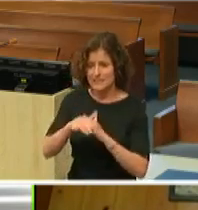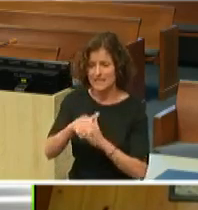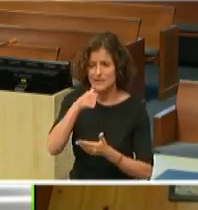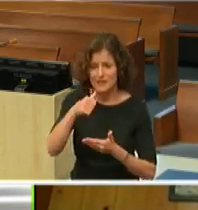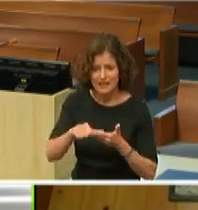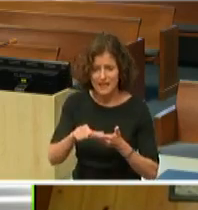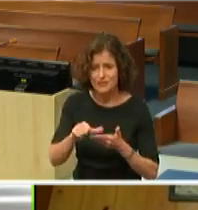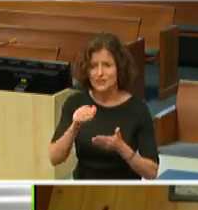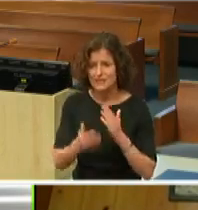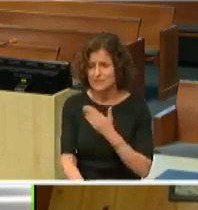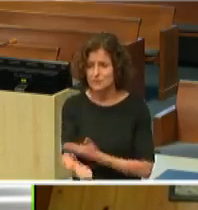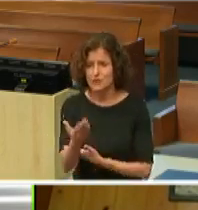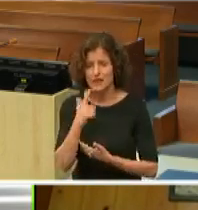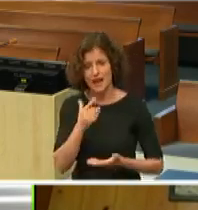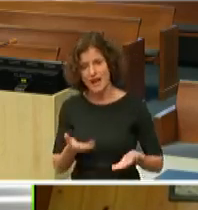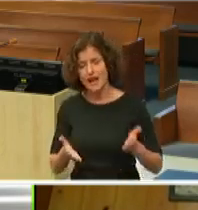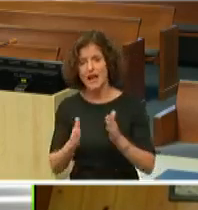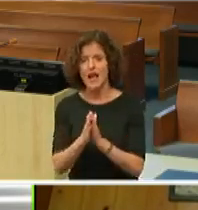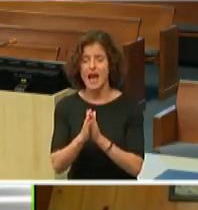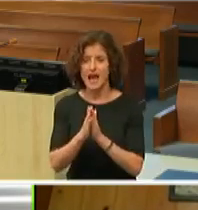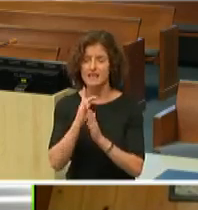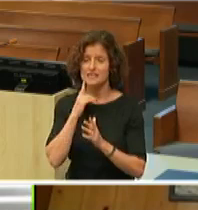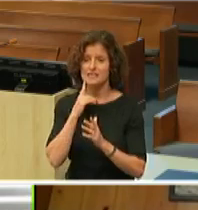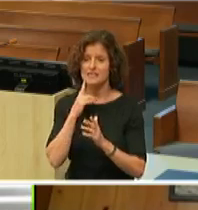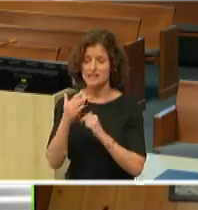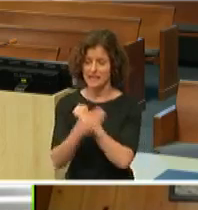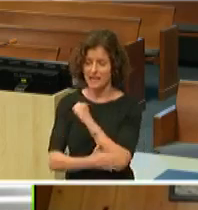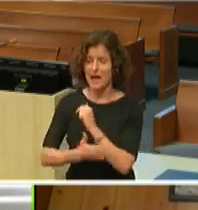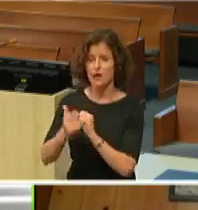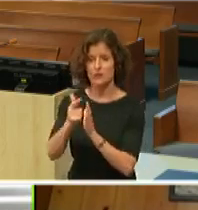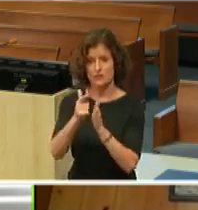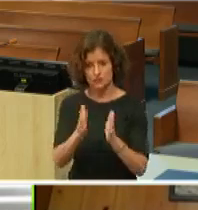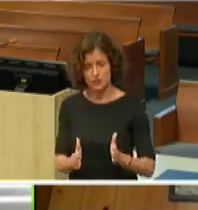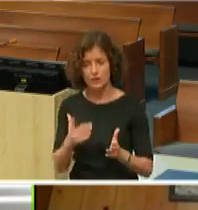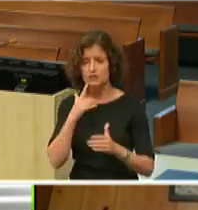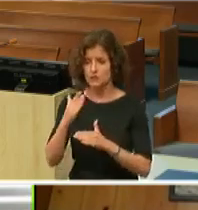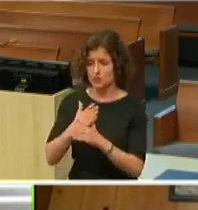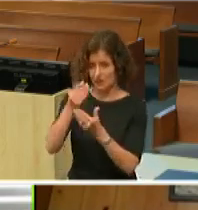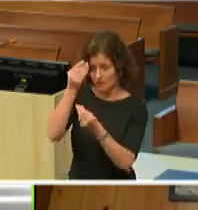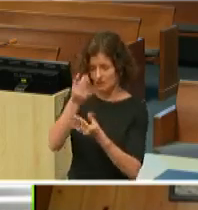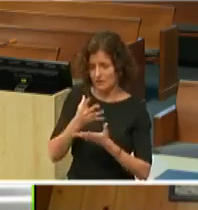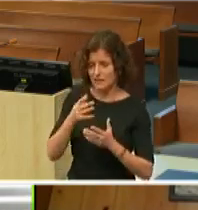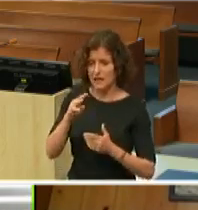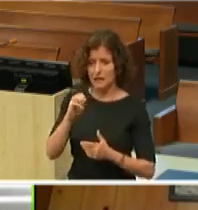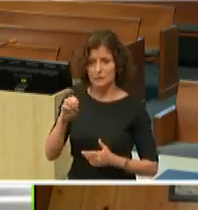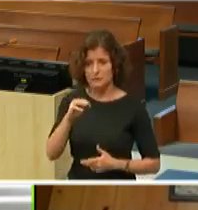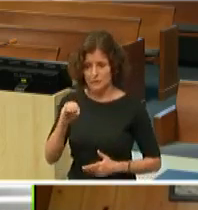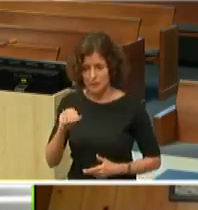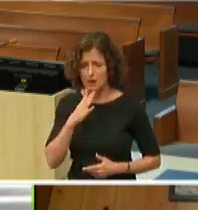heads up on that, I asked the county attorney from Sarasota County to share with me that memo, and I have it, and